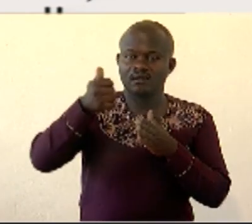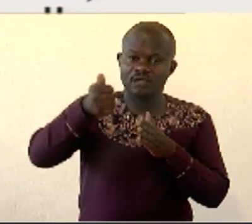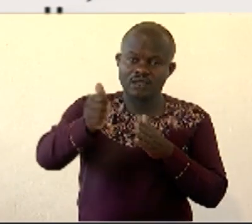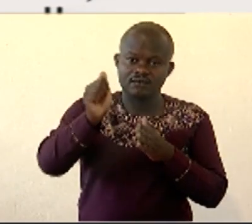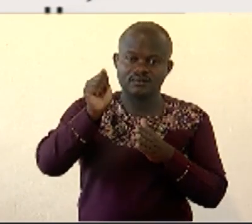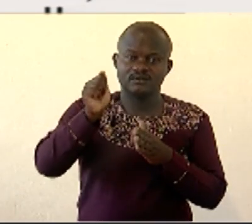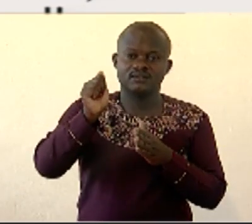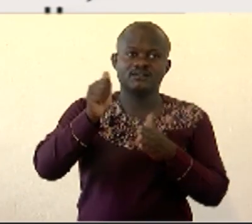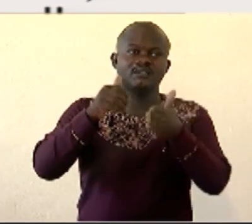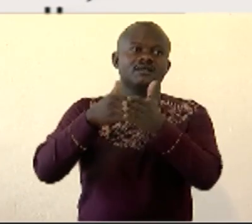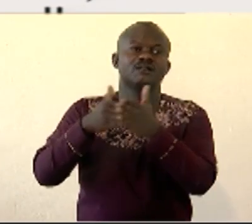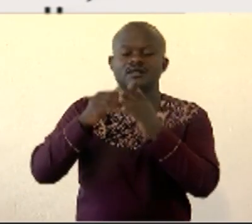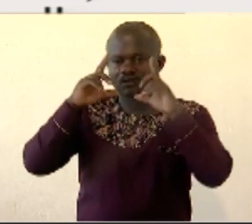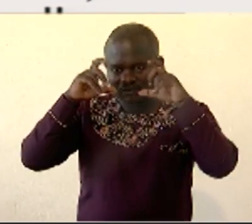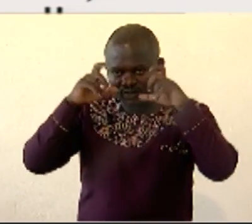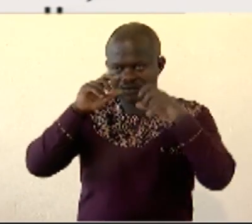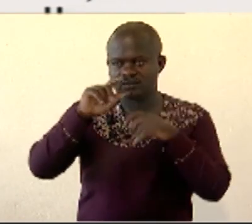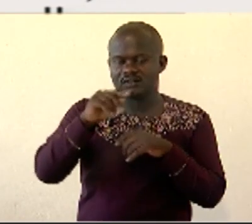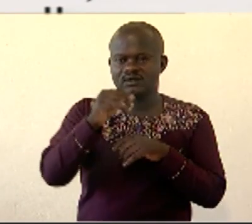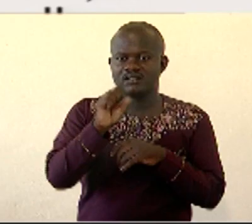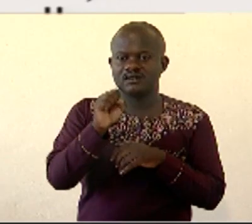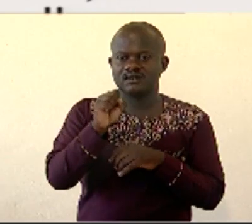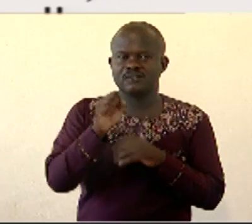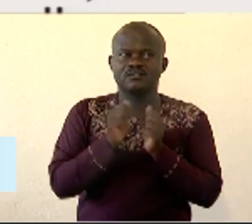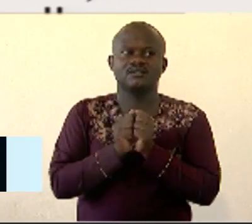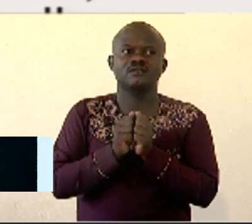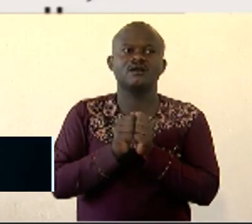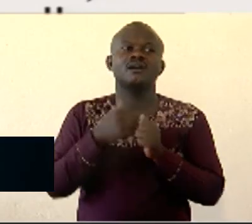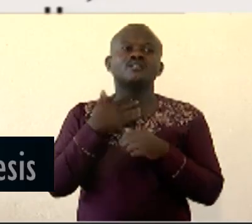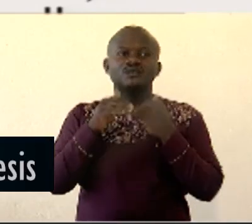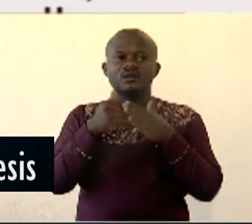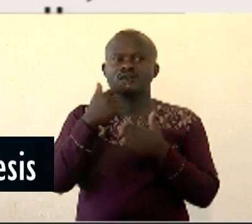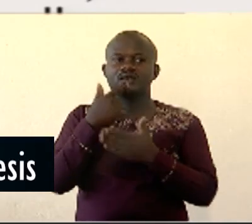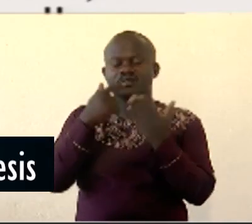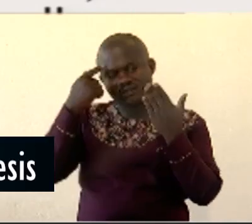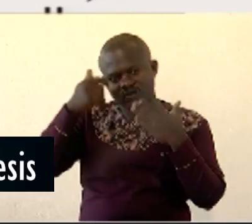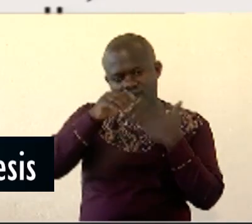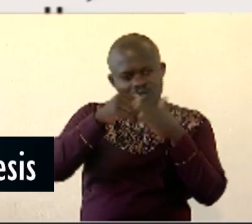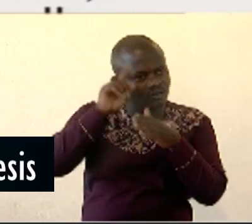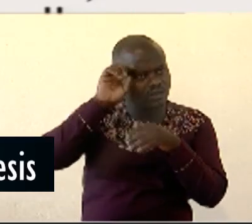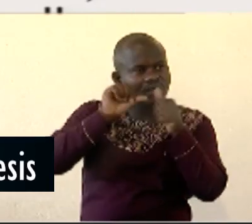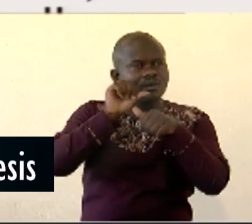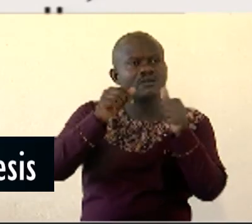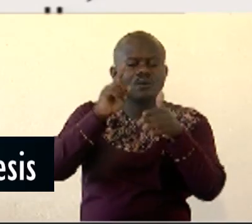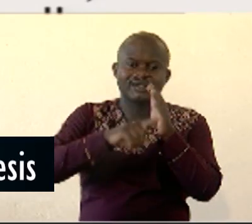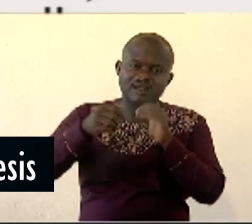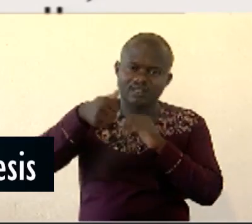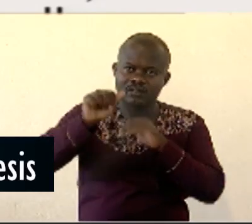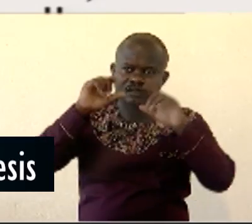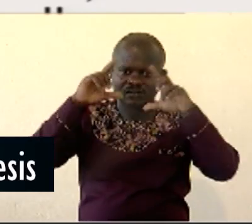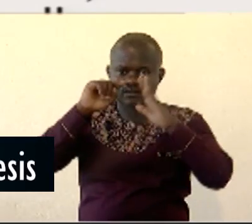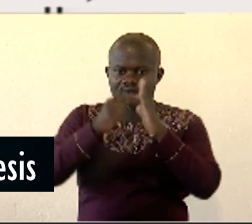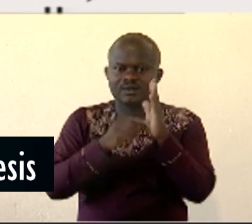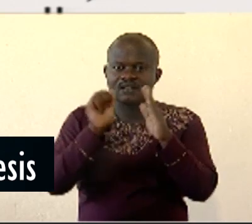of photosynthesis. I would like for you to think about what are those factors that